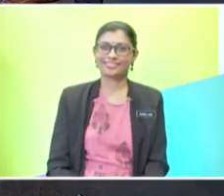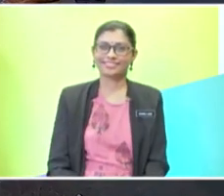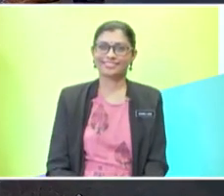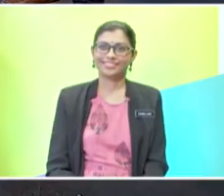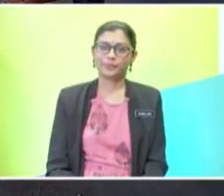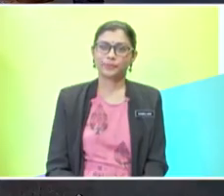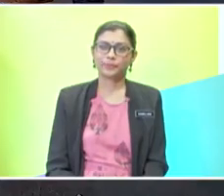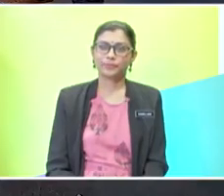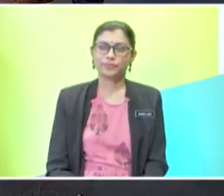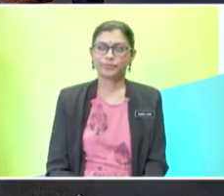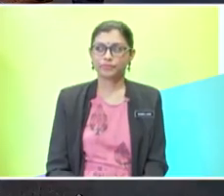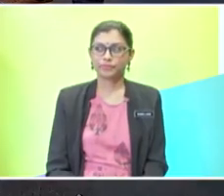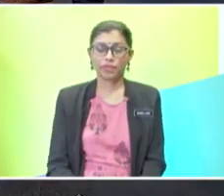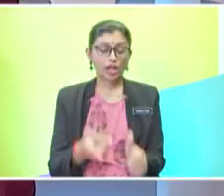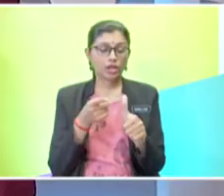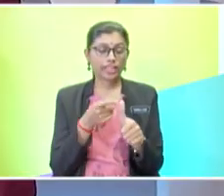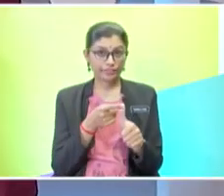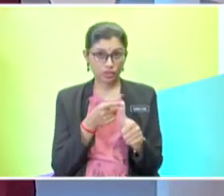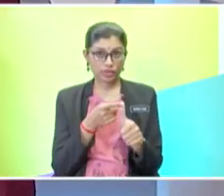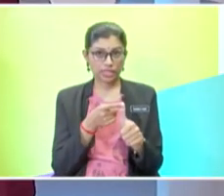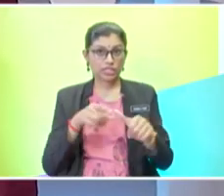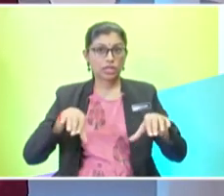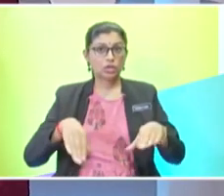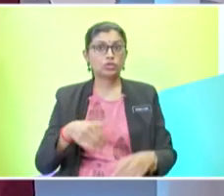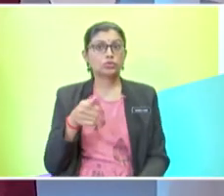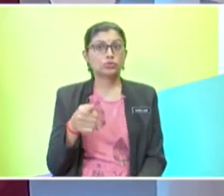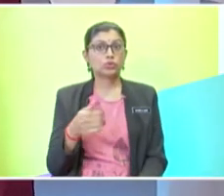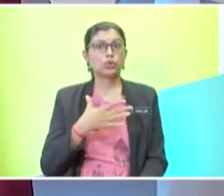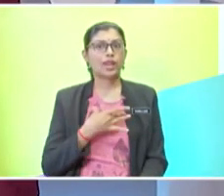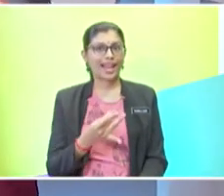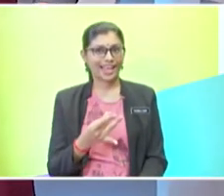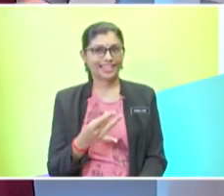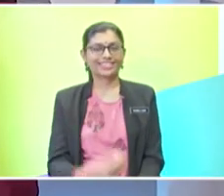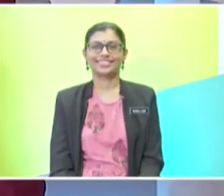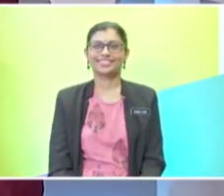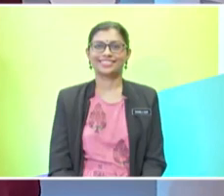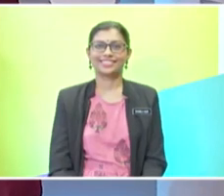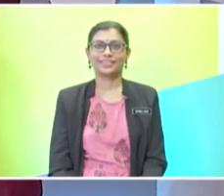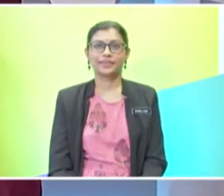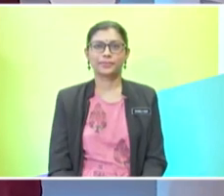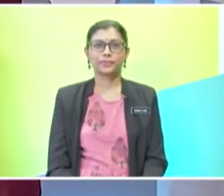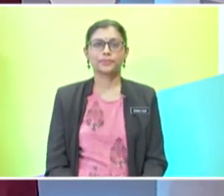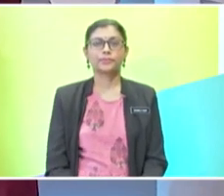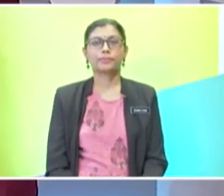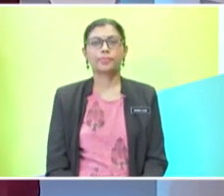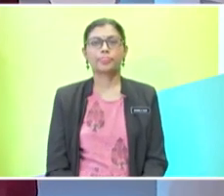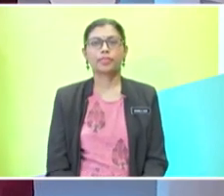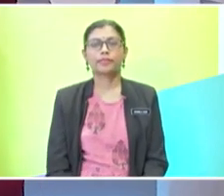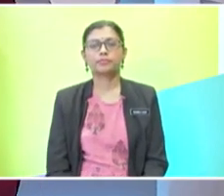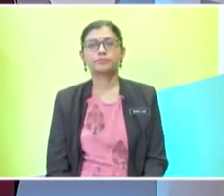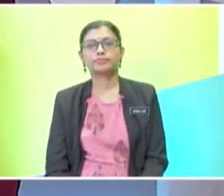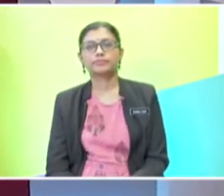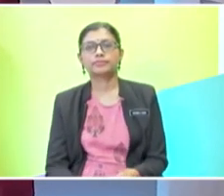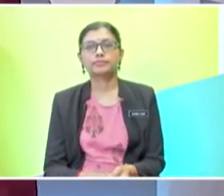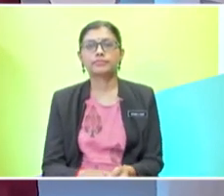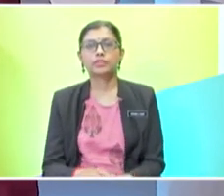Alright, the first activity that we're going to do today would be, do you like it? Alright, in this activity, we expect